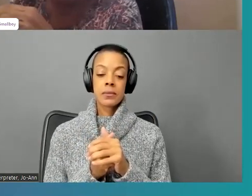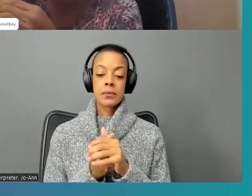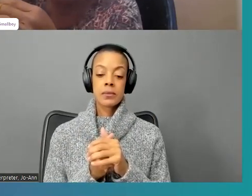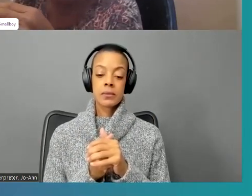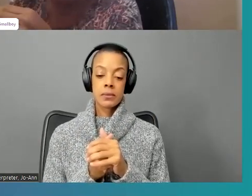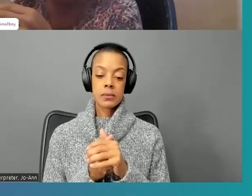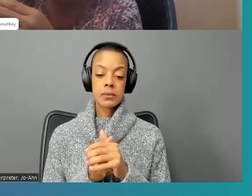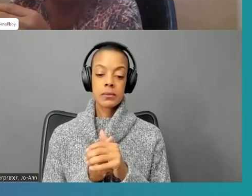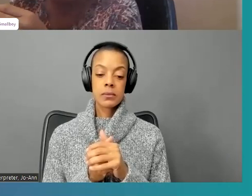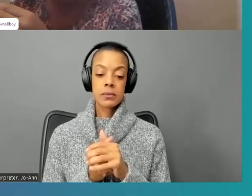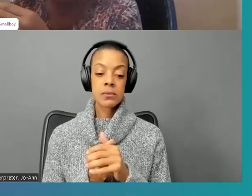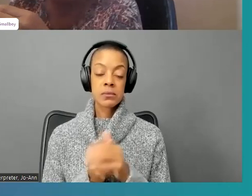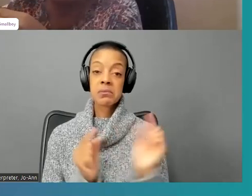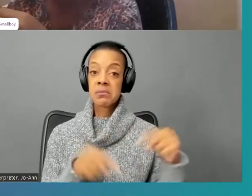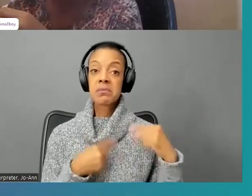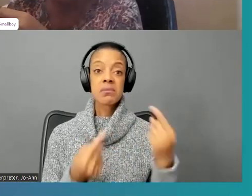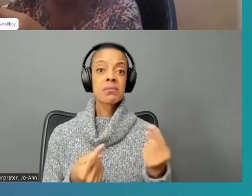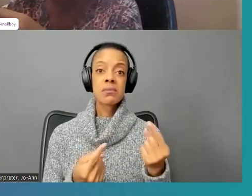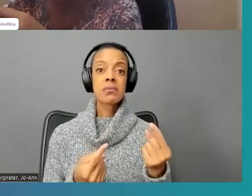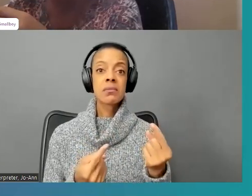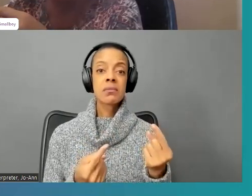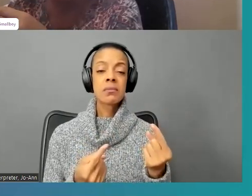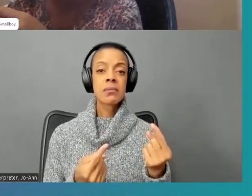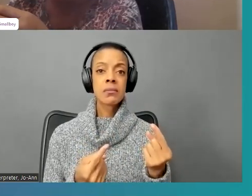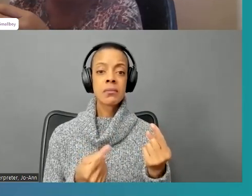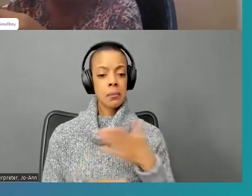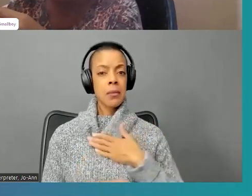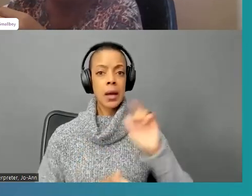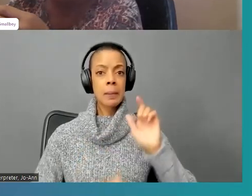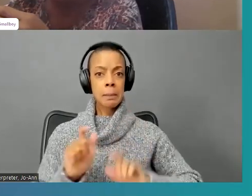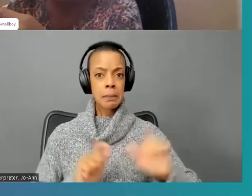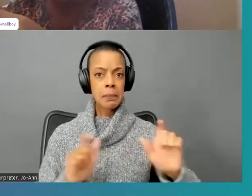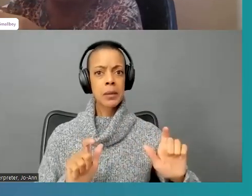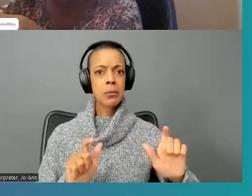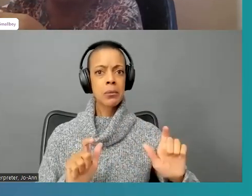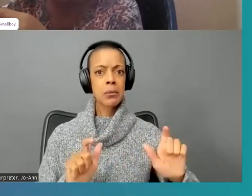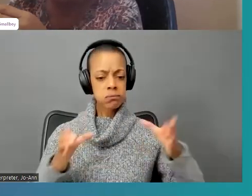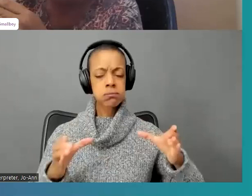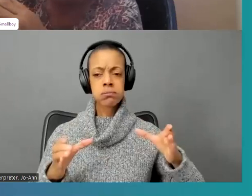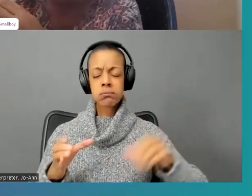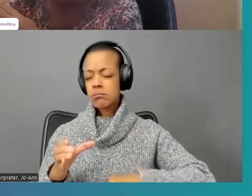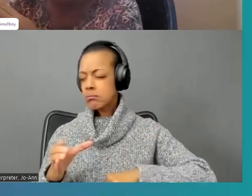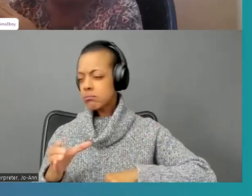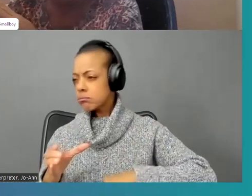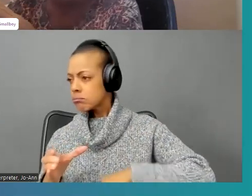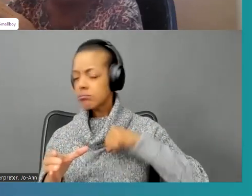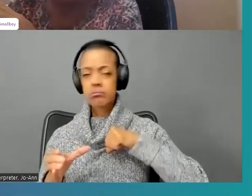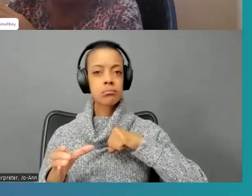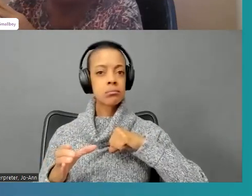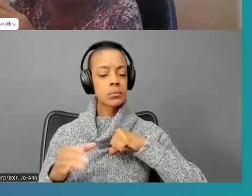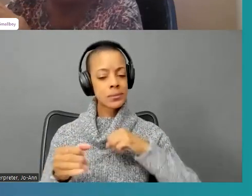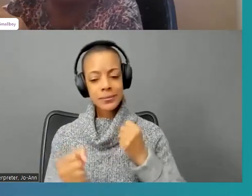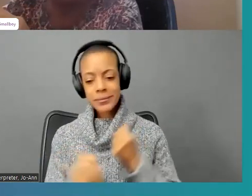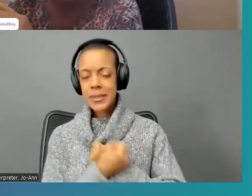of the things that our people had, you know, all of the caretaking, all of the love that was